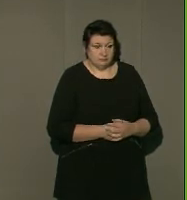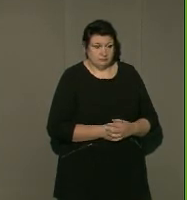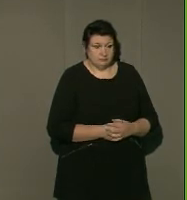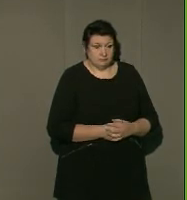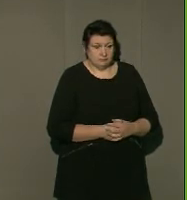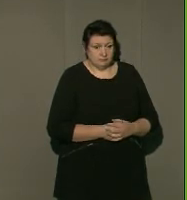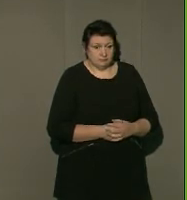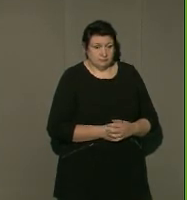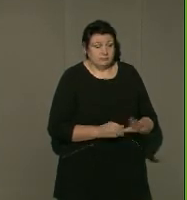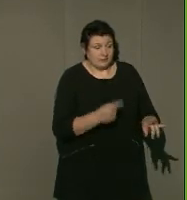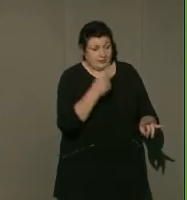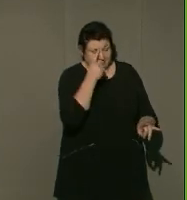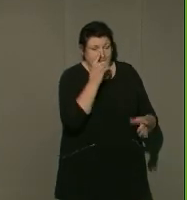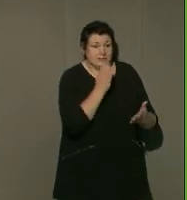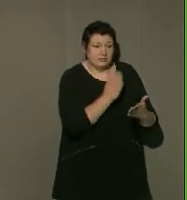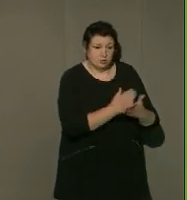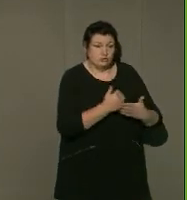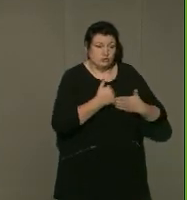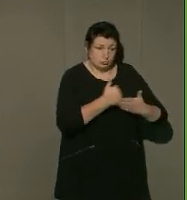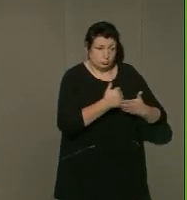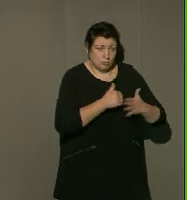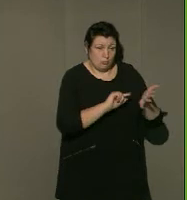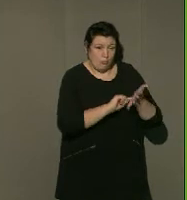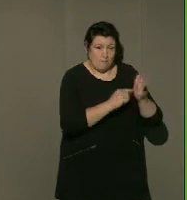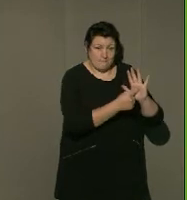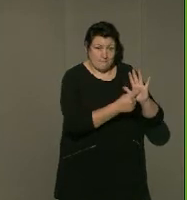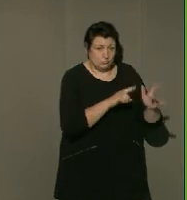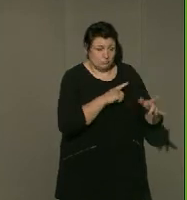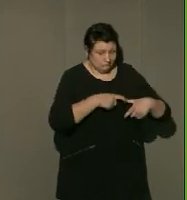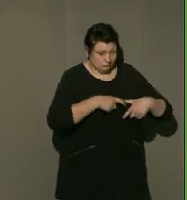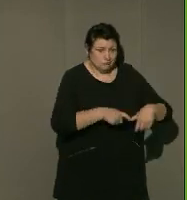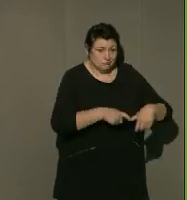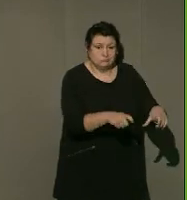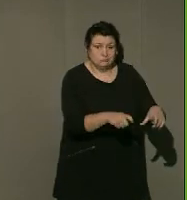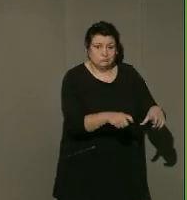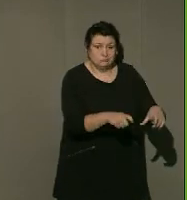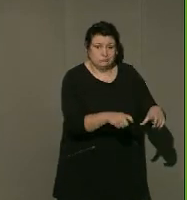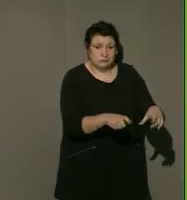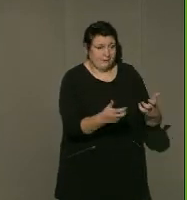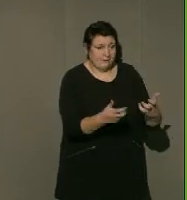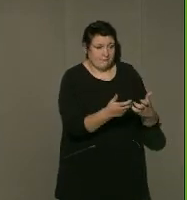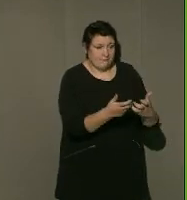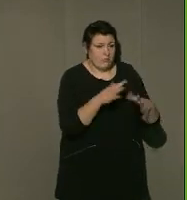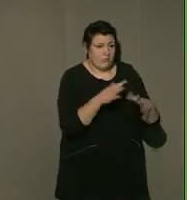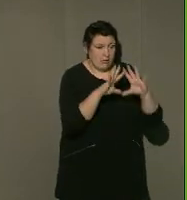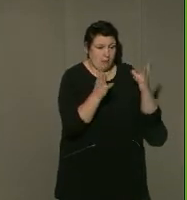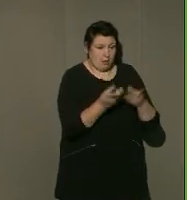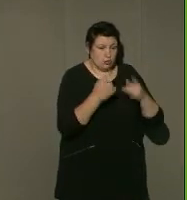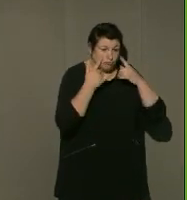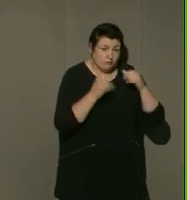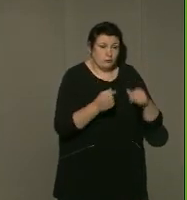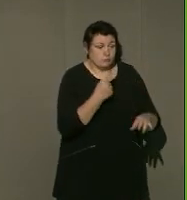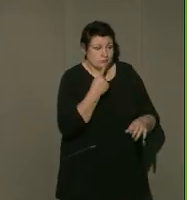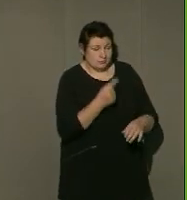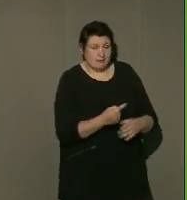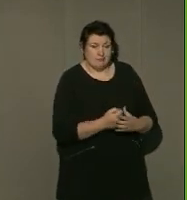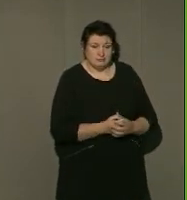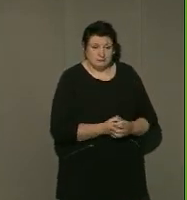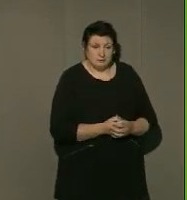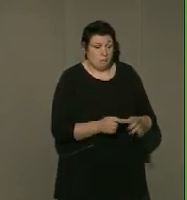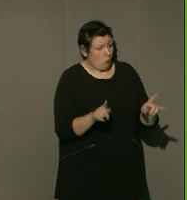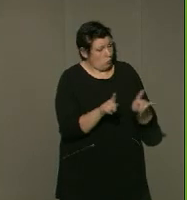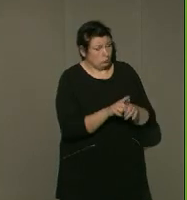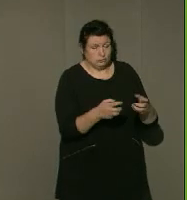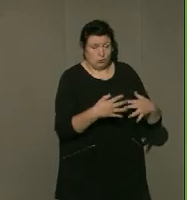this motion to help us move forward in the way the holistic review proposed, in the way that last conference